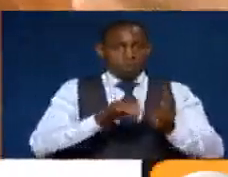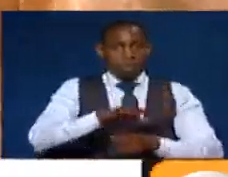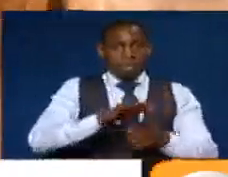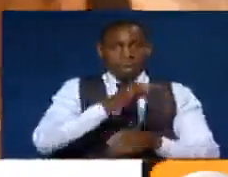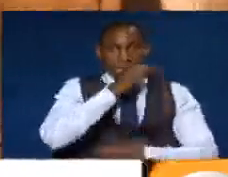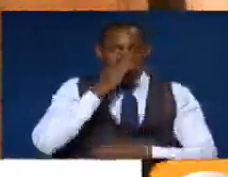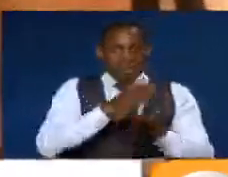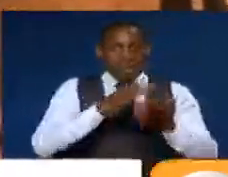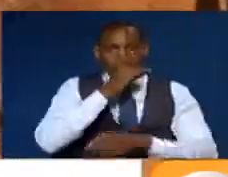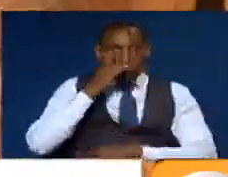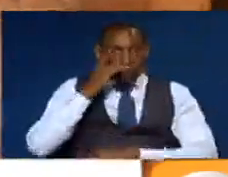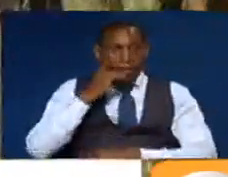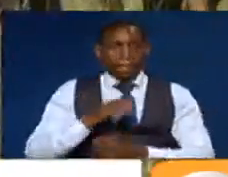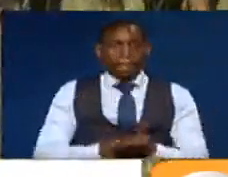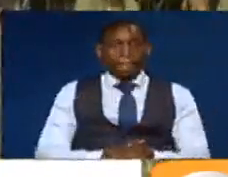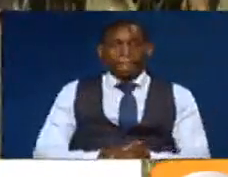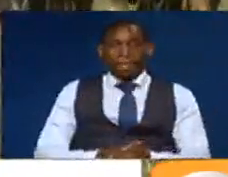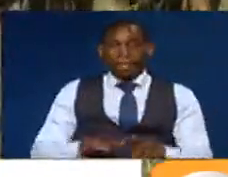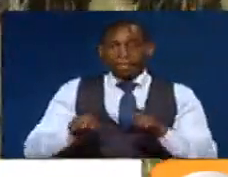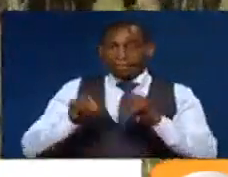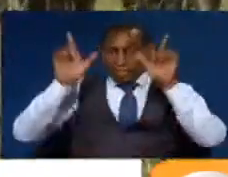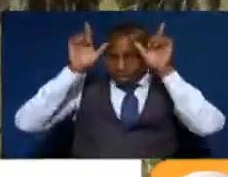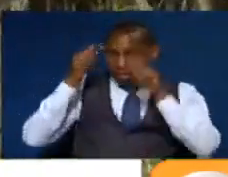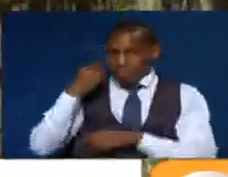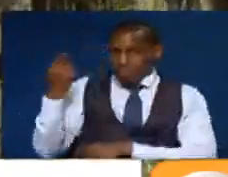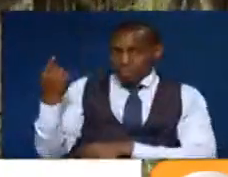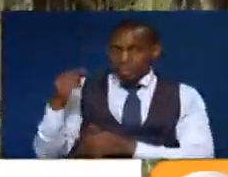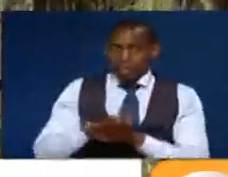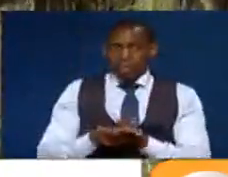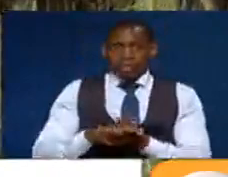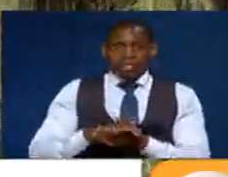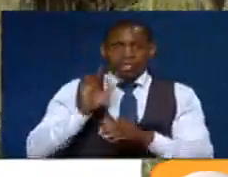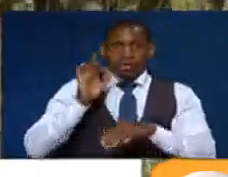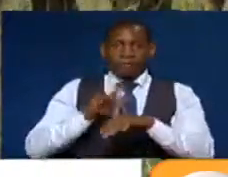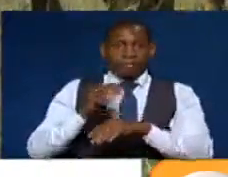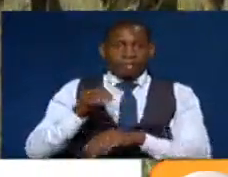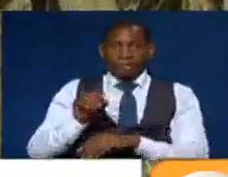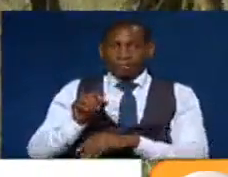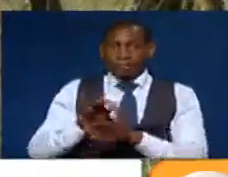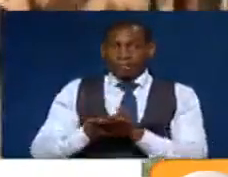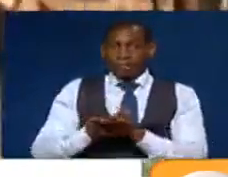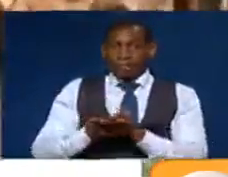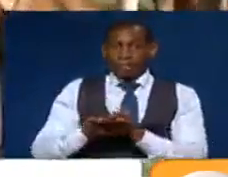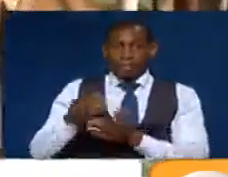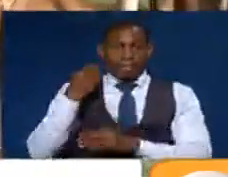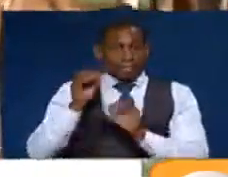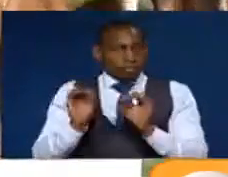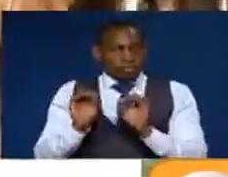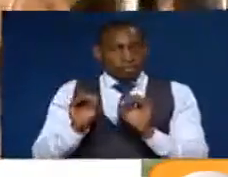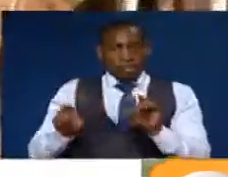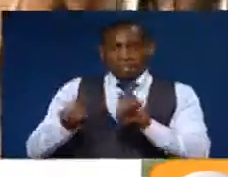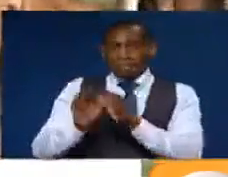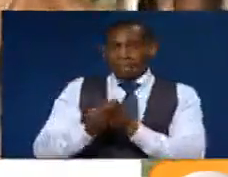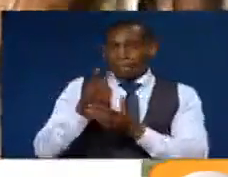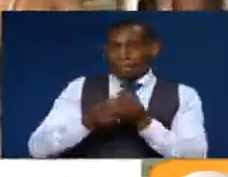and arid conditions. The Sahiwal is also tick resistant and noted for its high resistance to parasites,